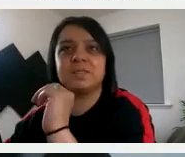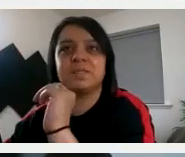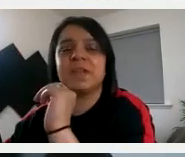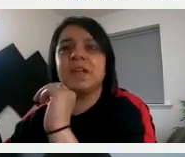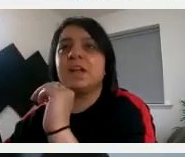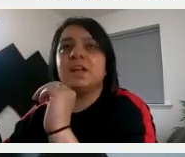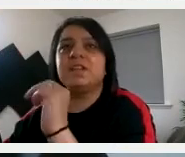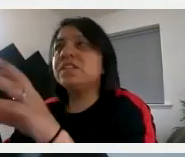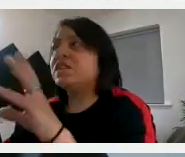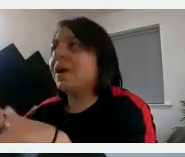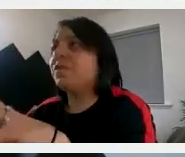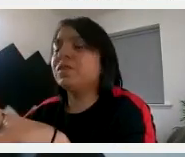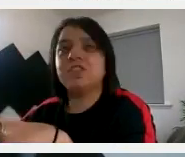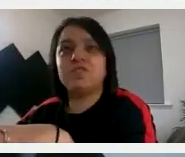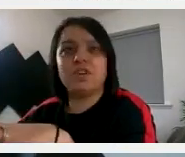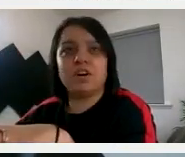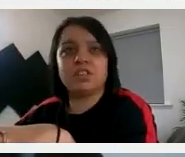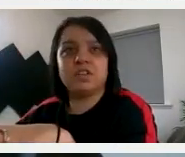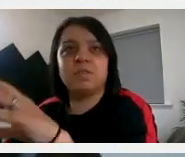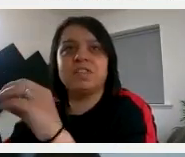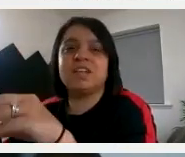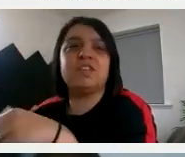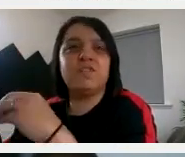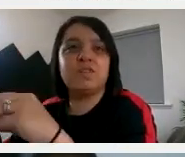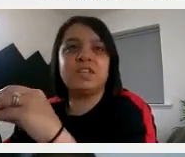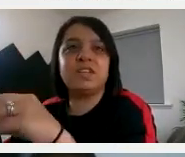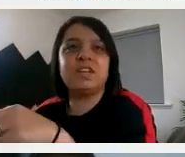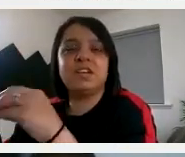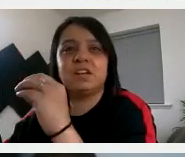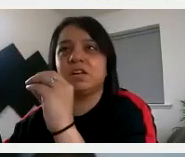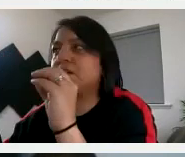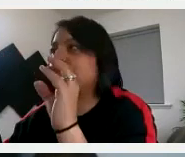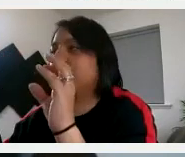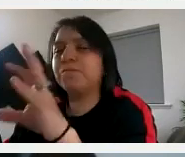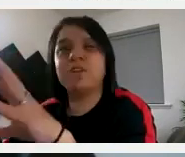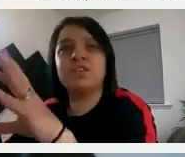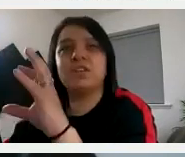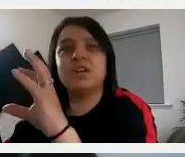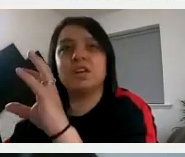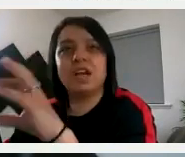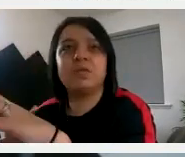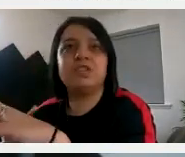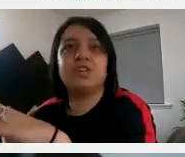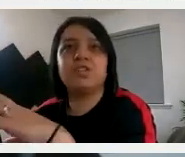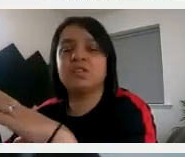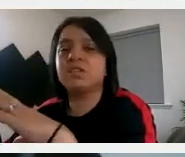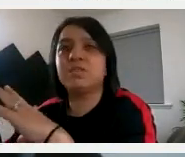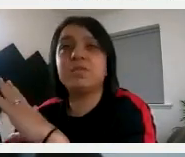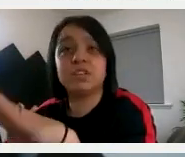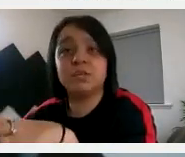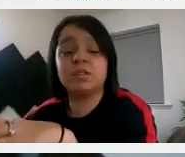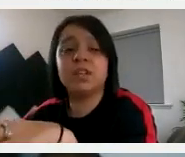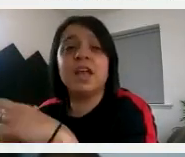that. These are the main ones that you've got, but there's actually 14 British languages across the